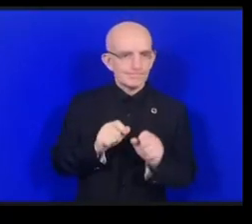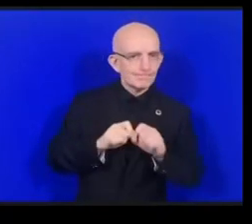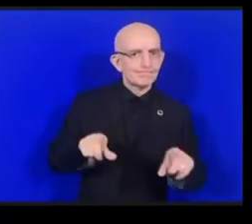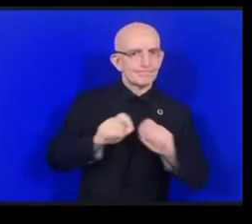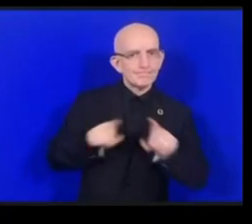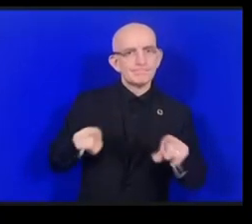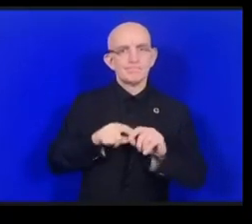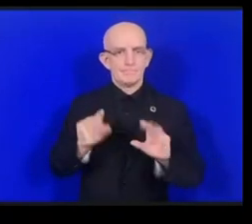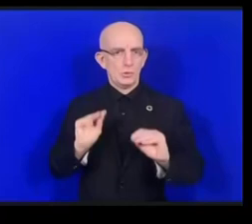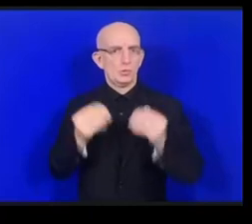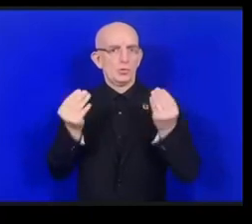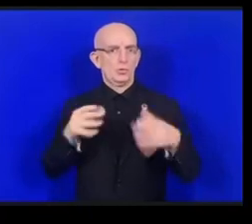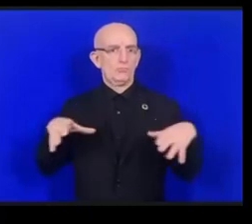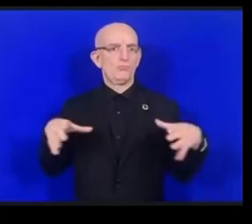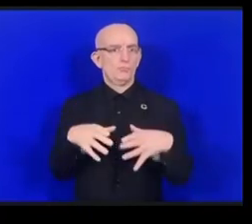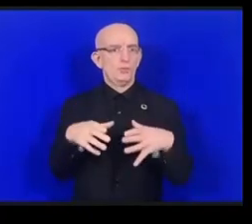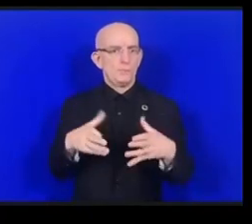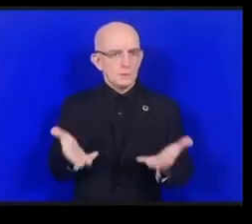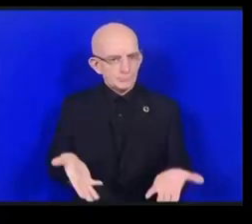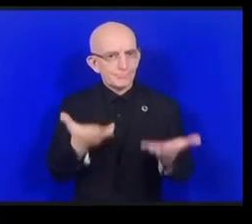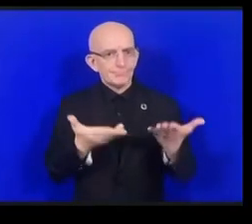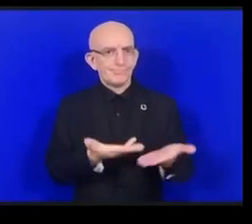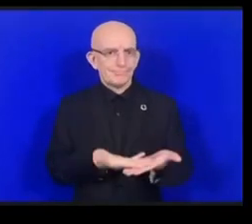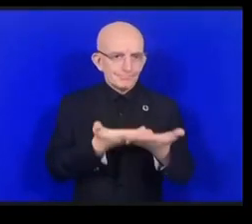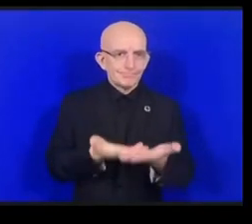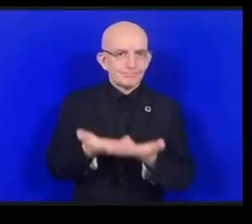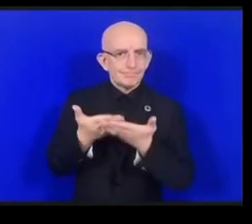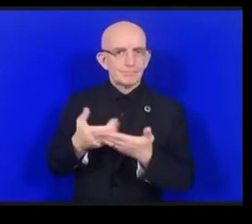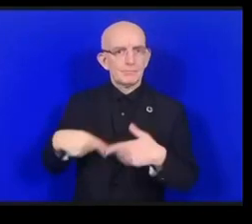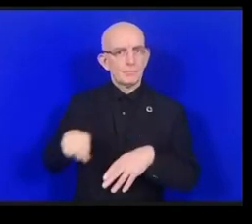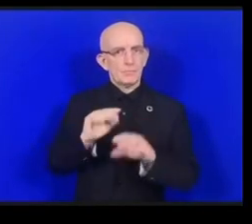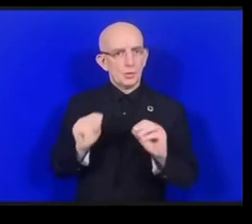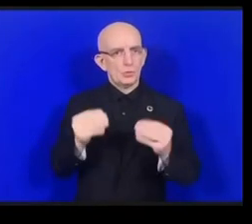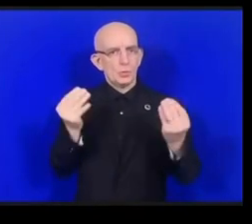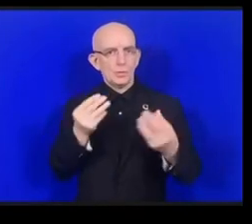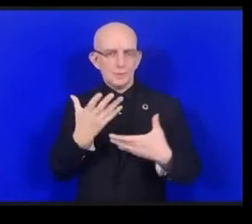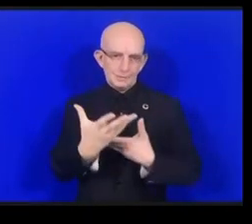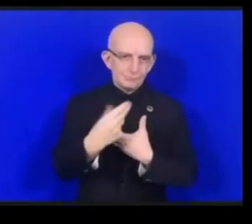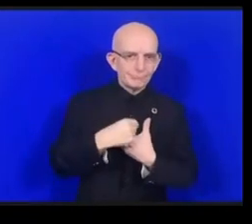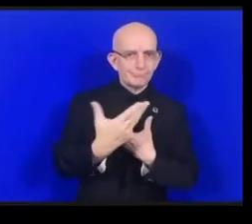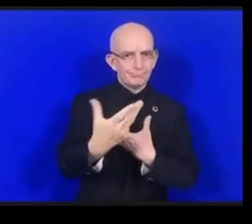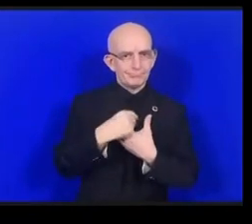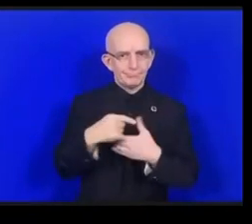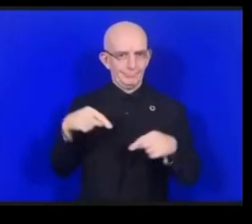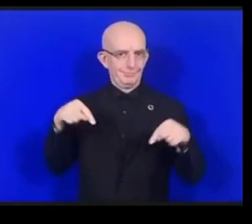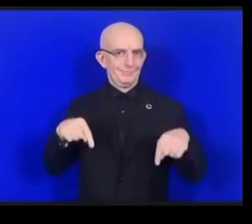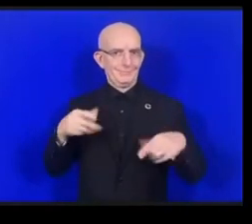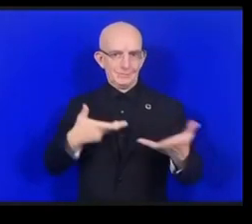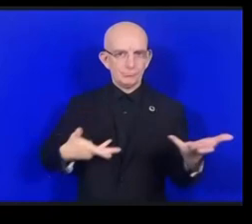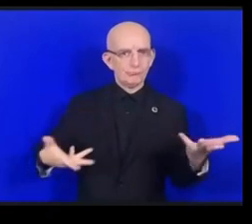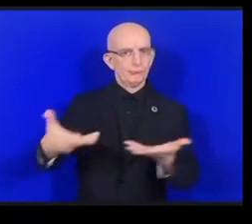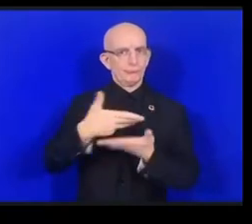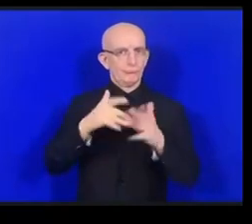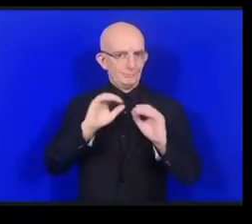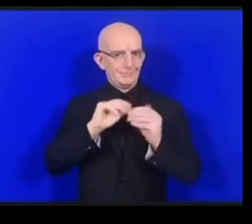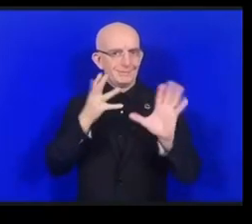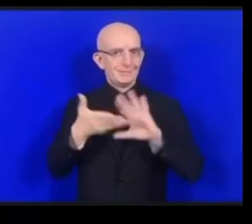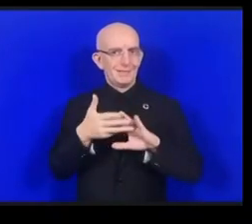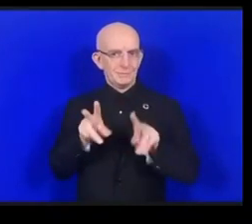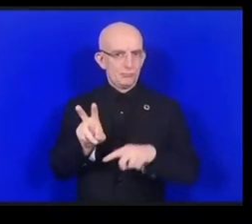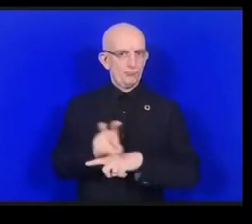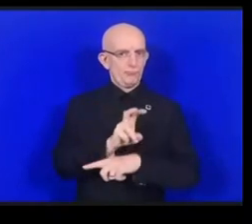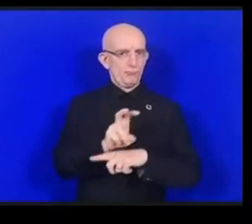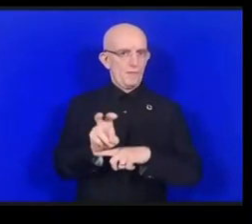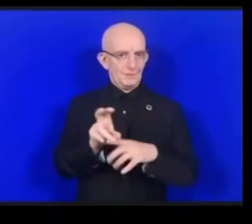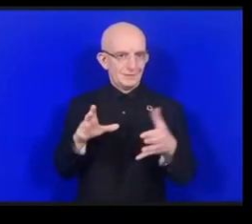internet governance Community as well as we have been engaged with the N mission d Asia which is also